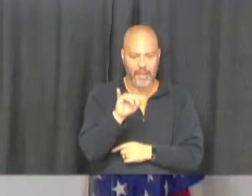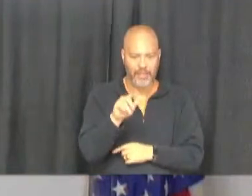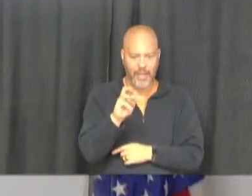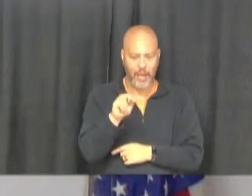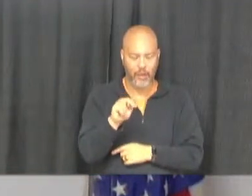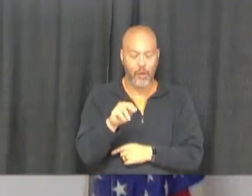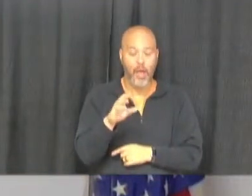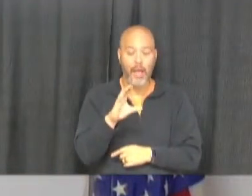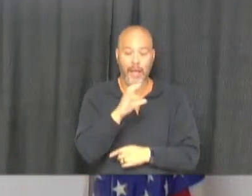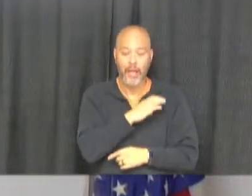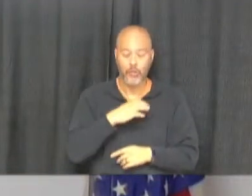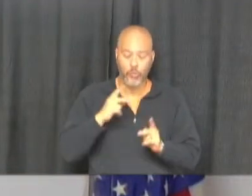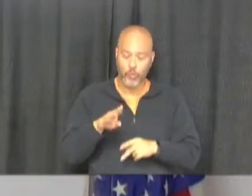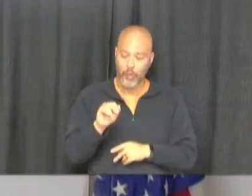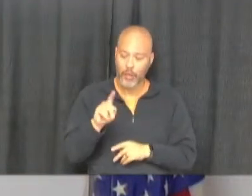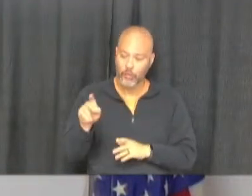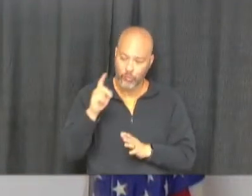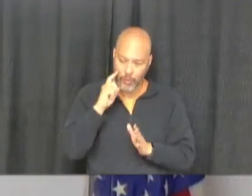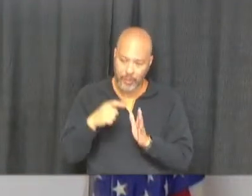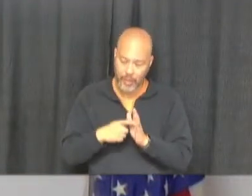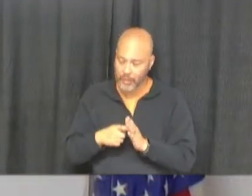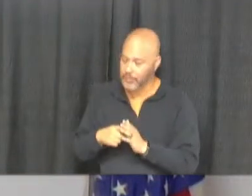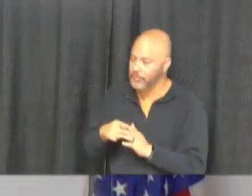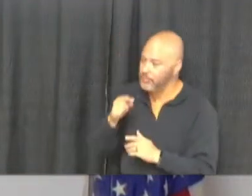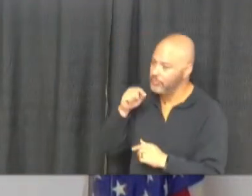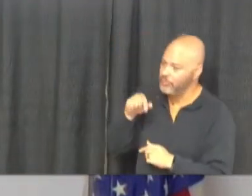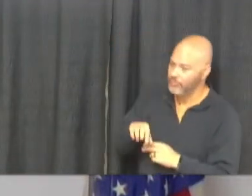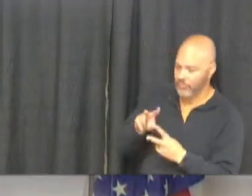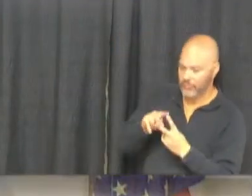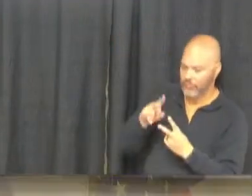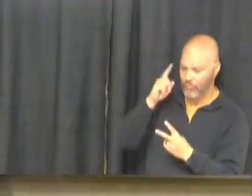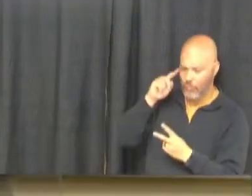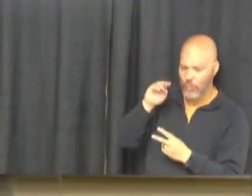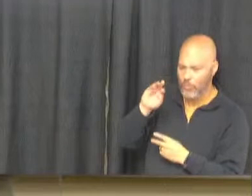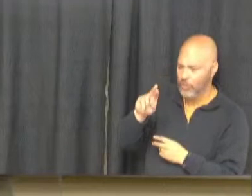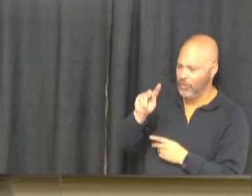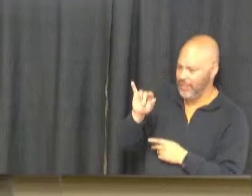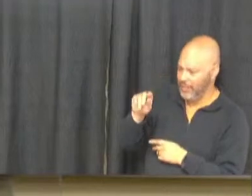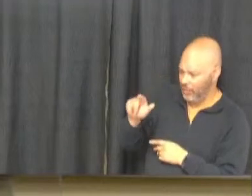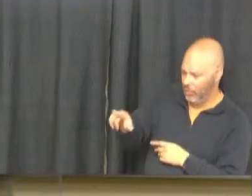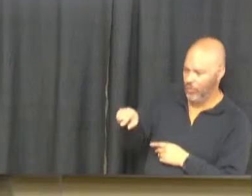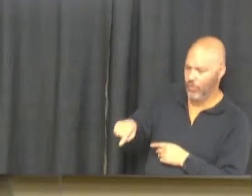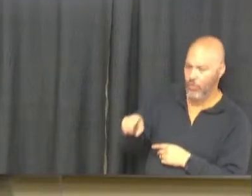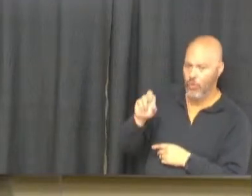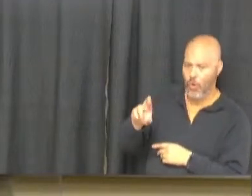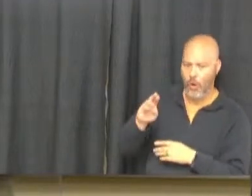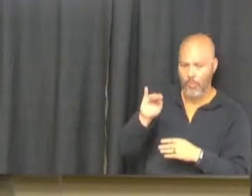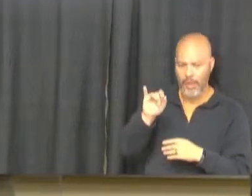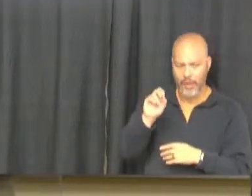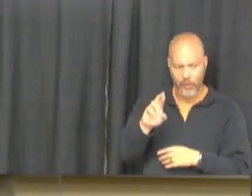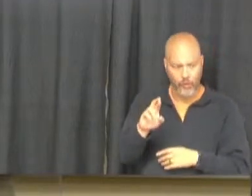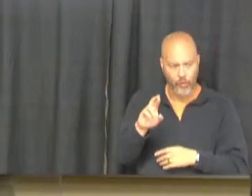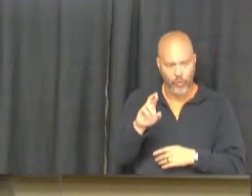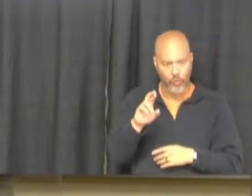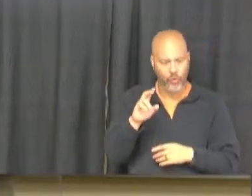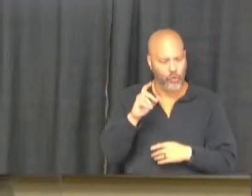Councilperson Butler, you're recognized. Thank you, Mayor. This is either for Mr. Tyndall or the chairperson of that